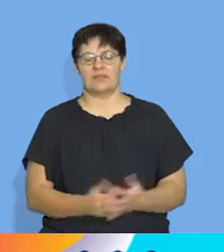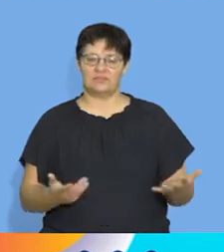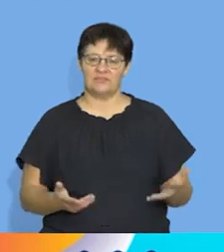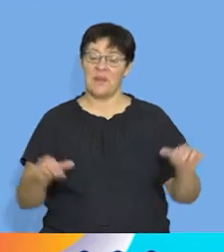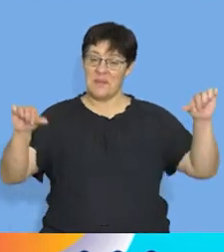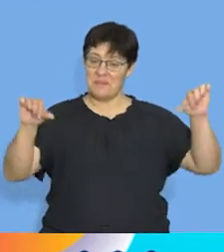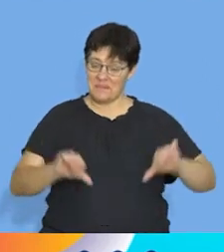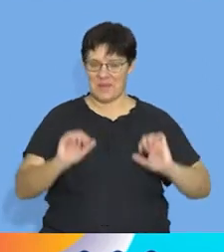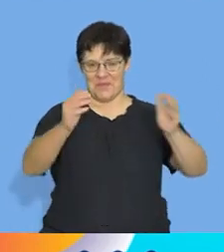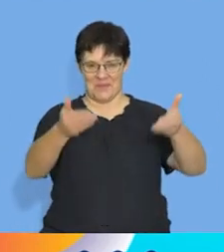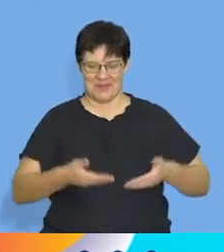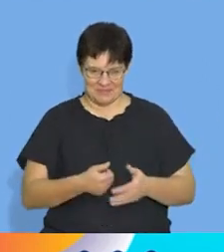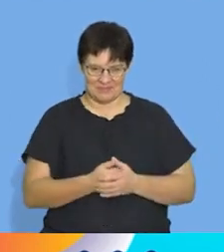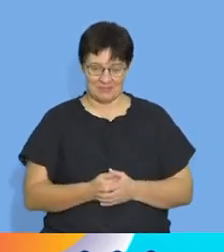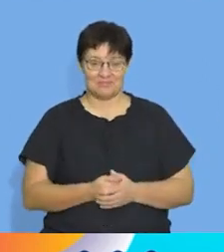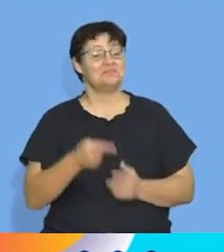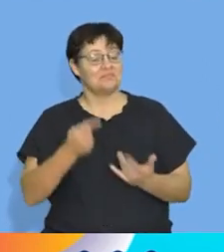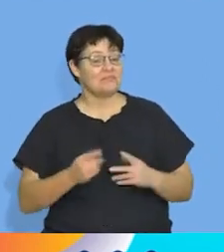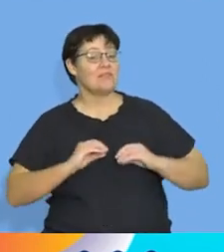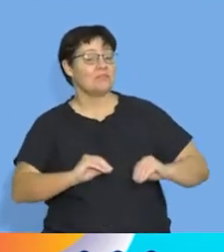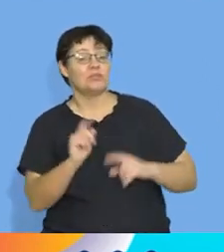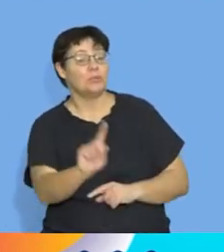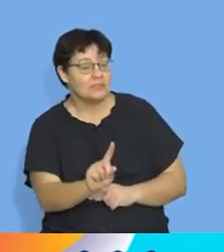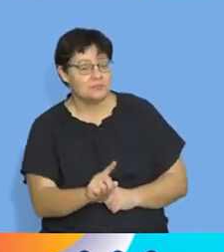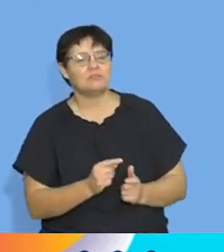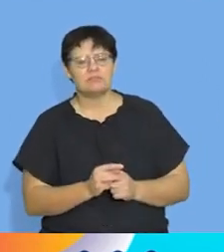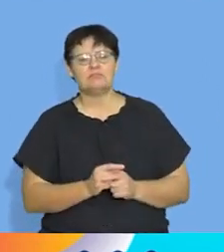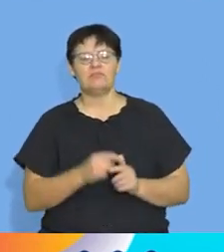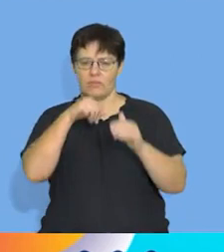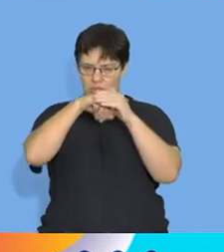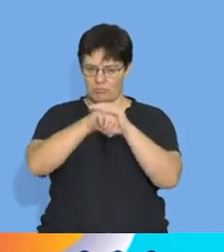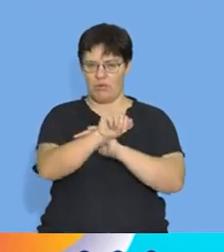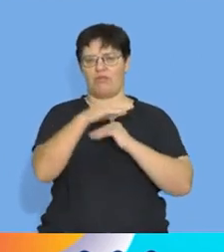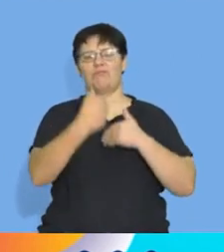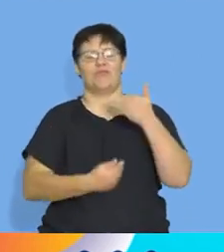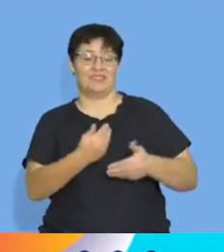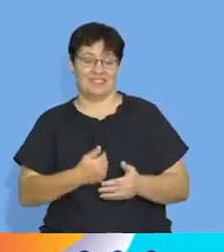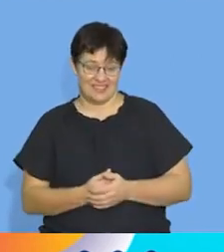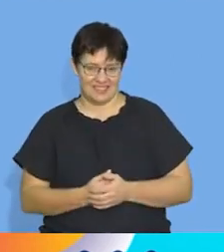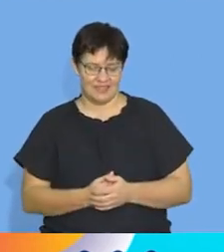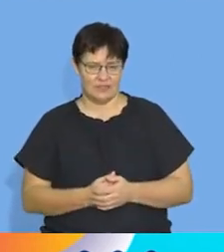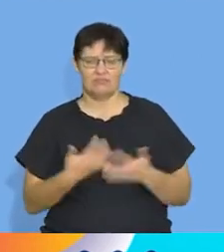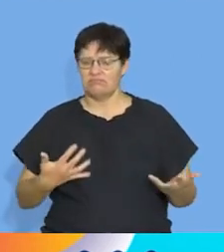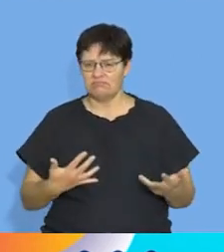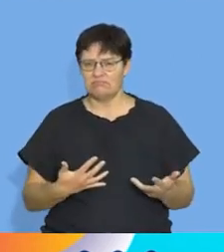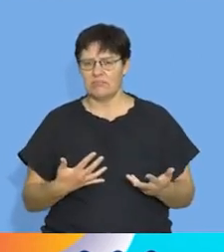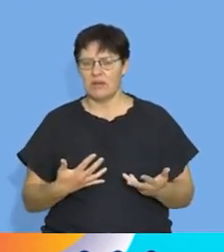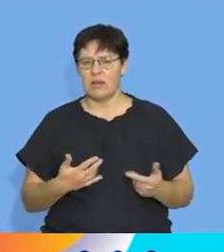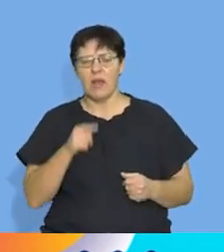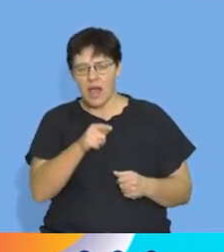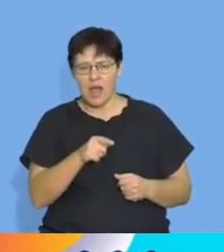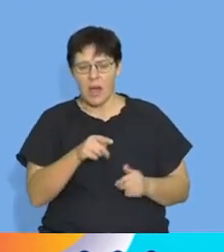Welcome back, life science learners. In this segment, we're going to focus on the process of birth and what happens in terms of the development of